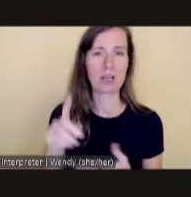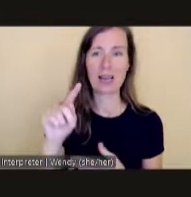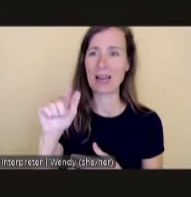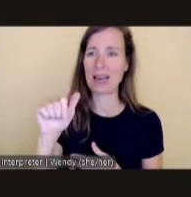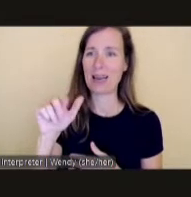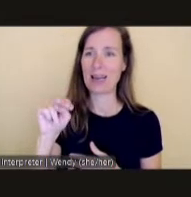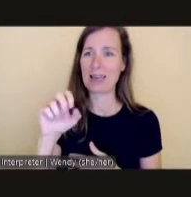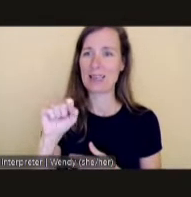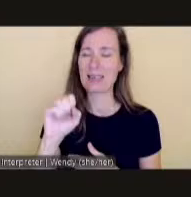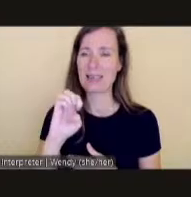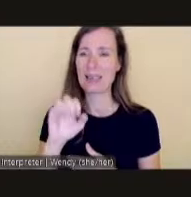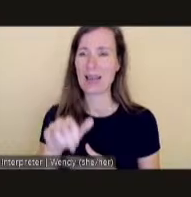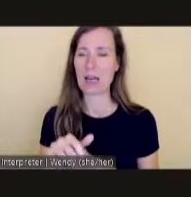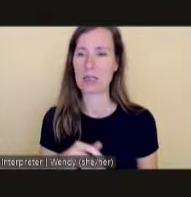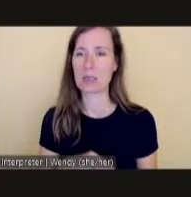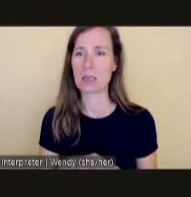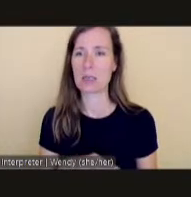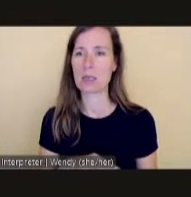Thank you for coming.